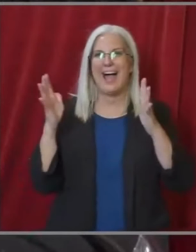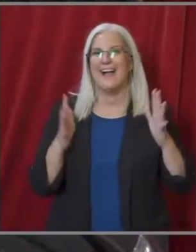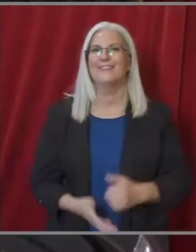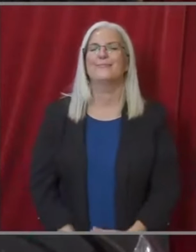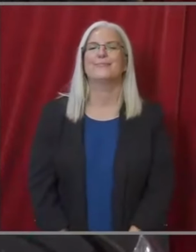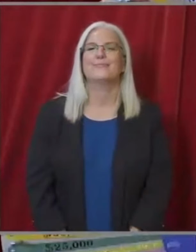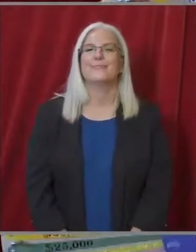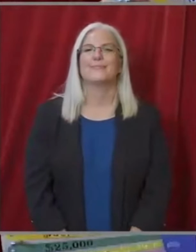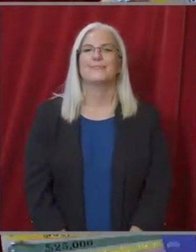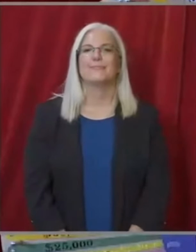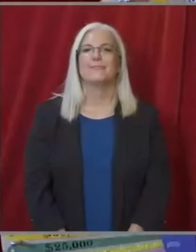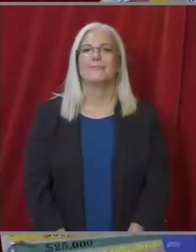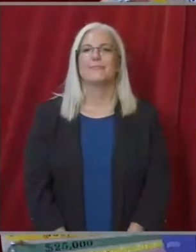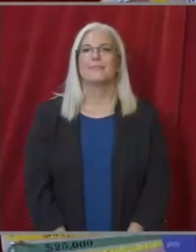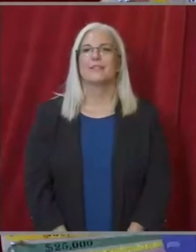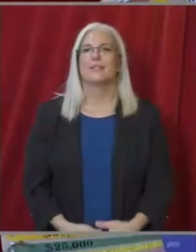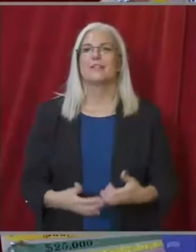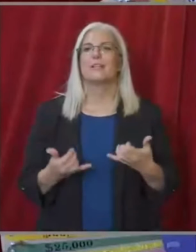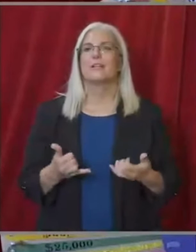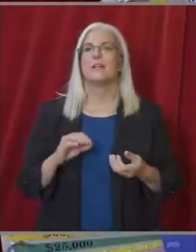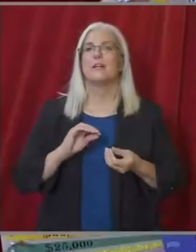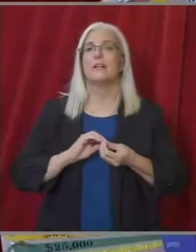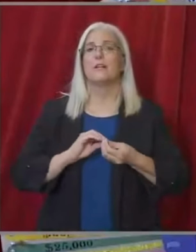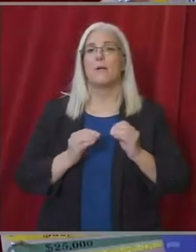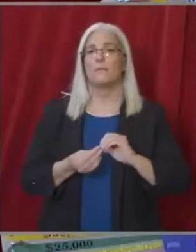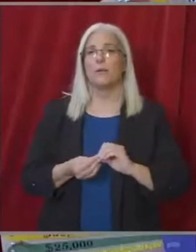that. All right, number